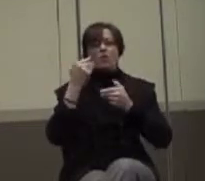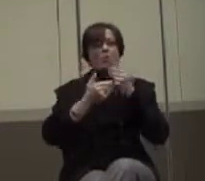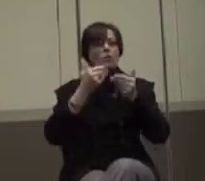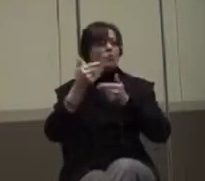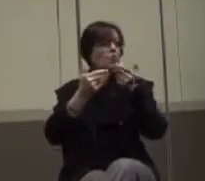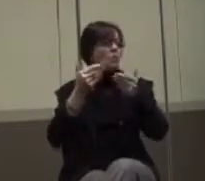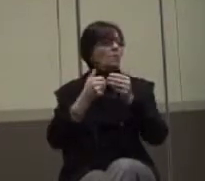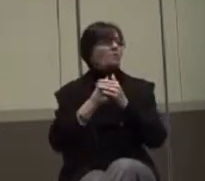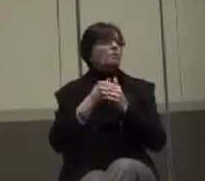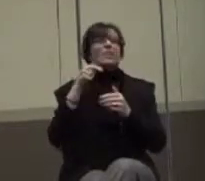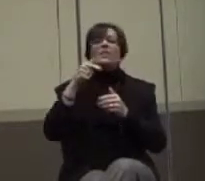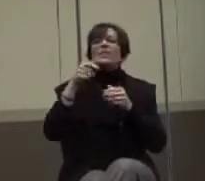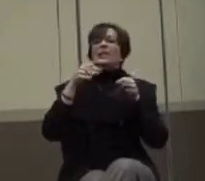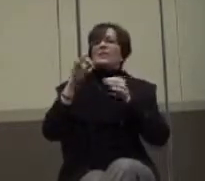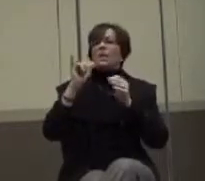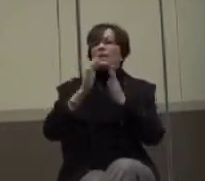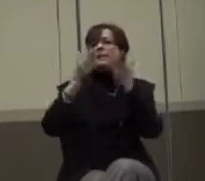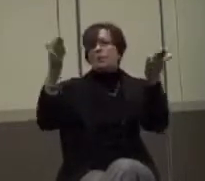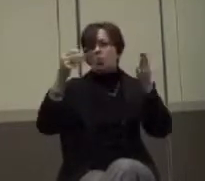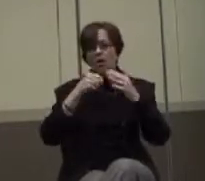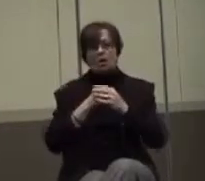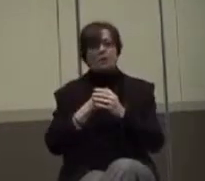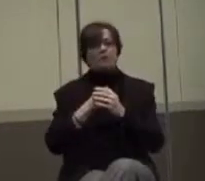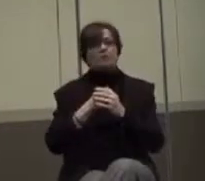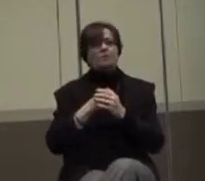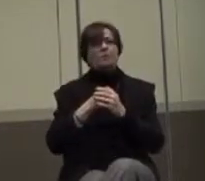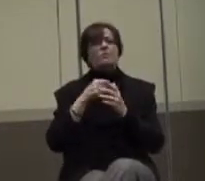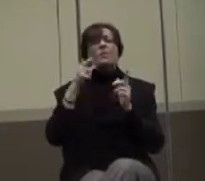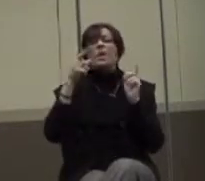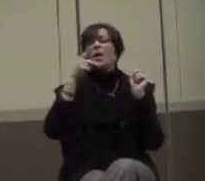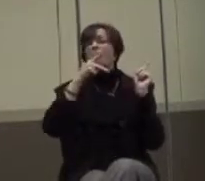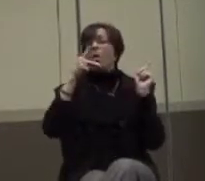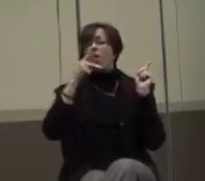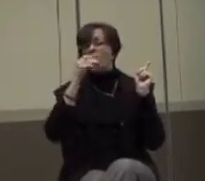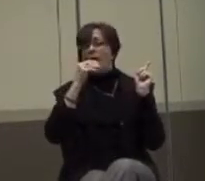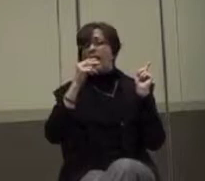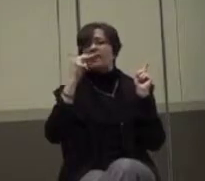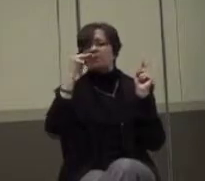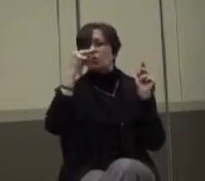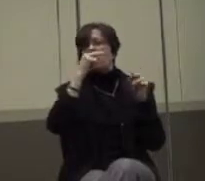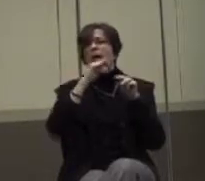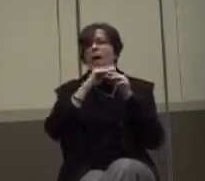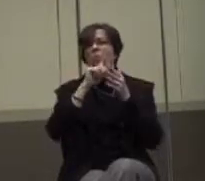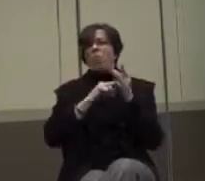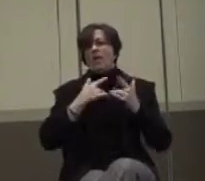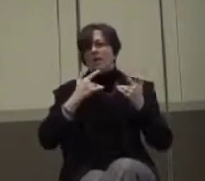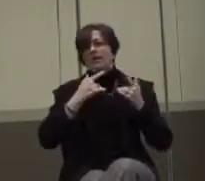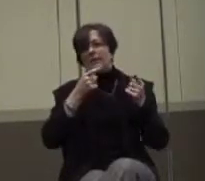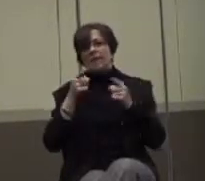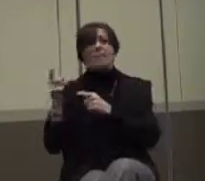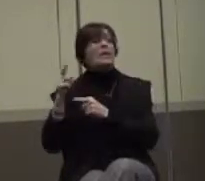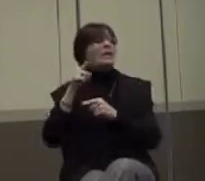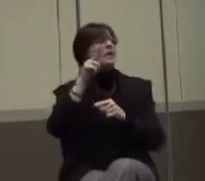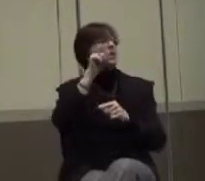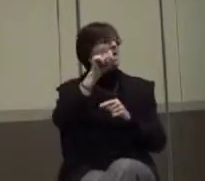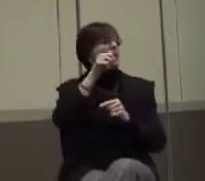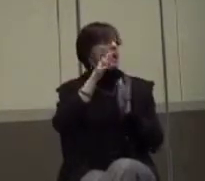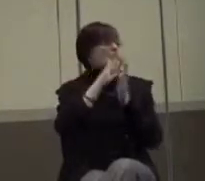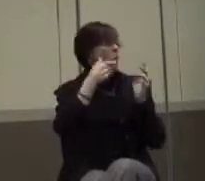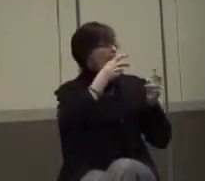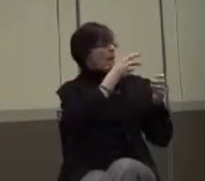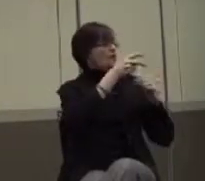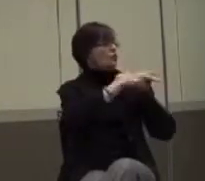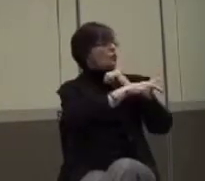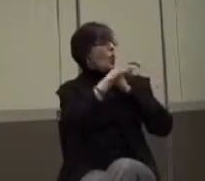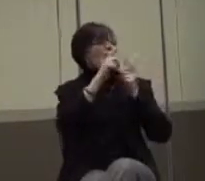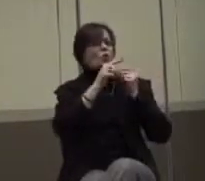book. You may want to turn to the PowerPoint and know what's going on there. And if anybody else needs another book, I just stole that so I could walk you through it.